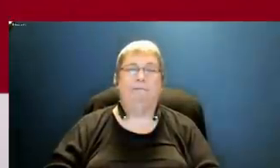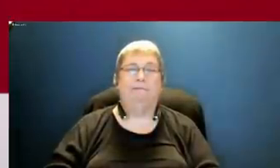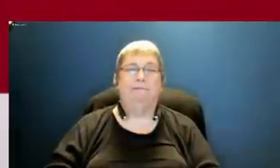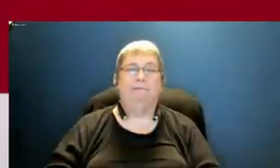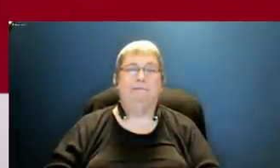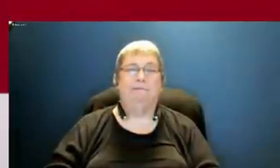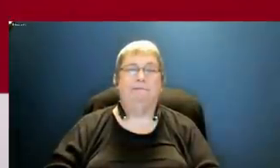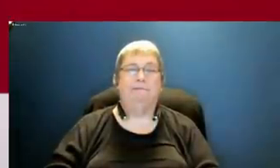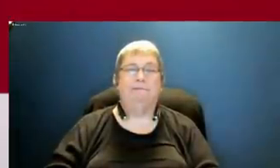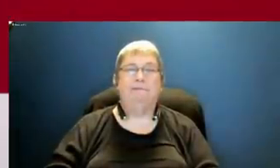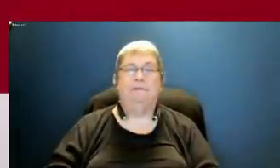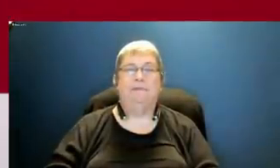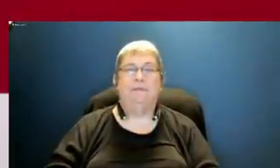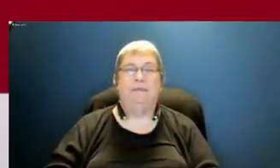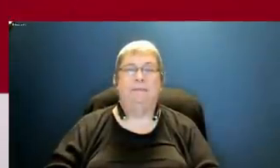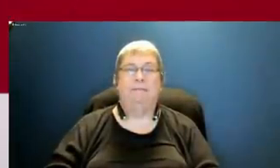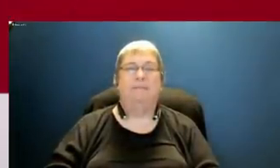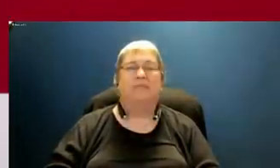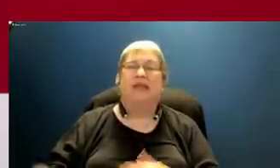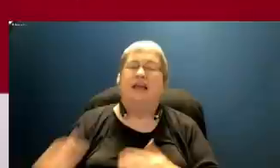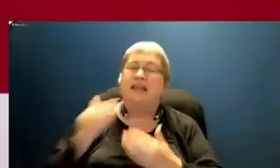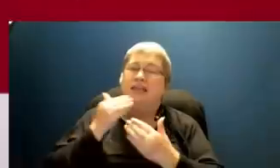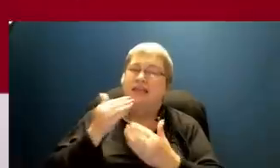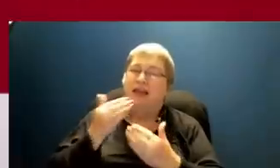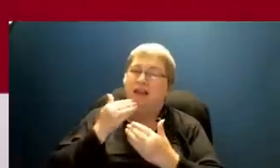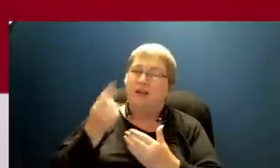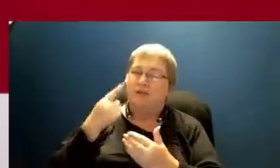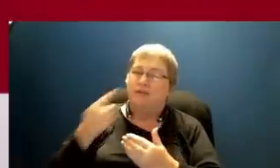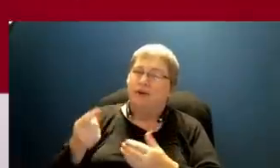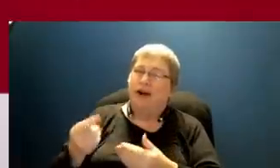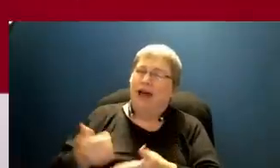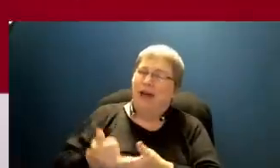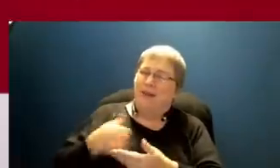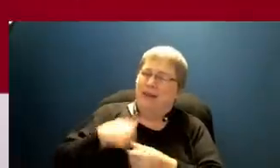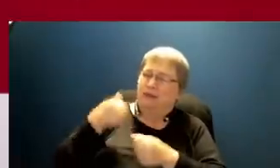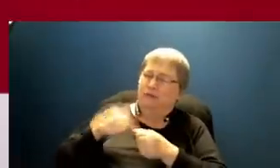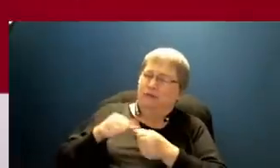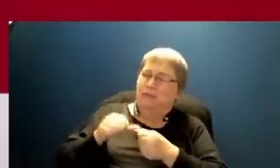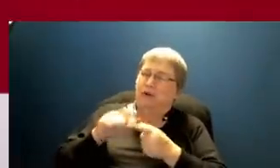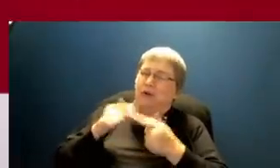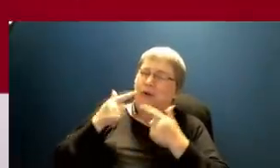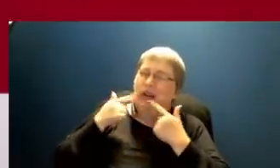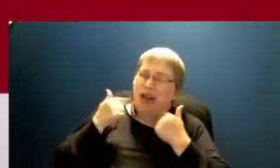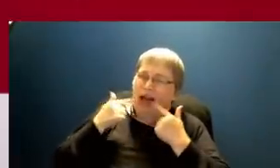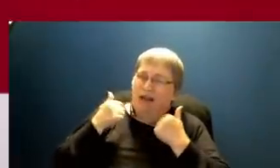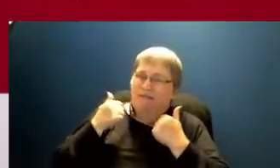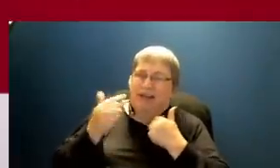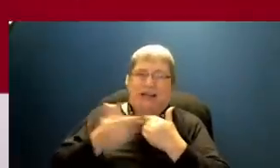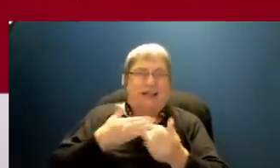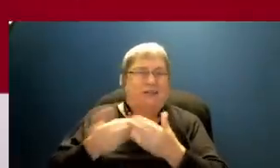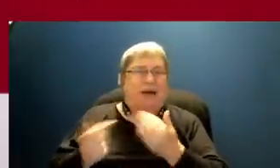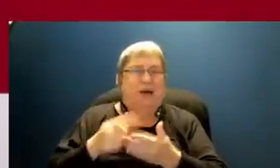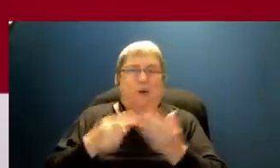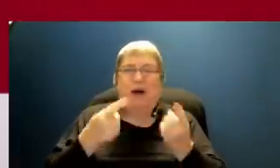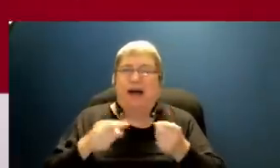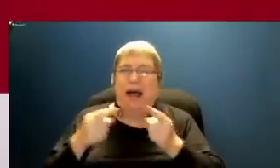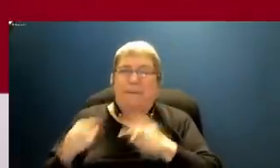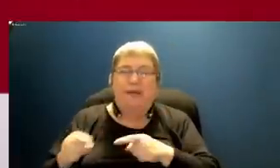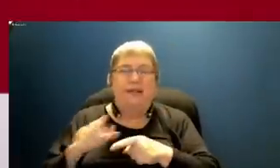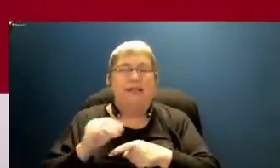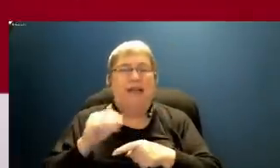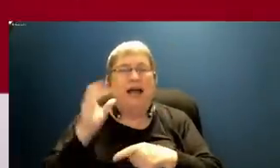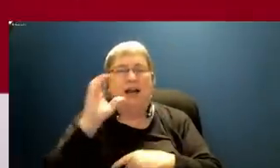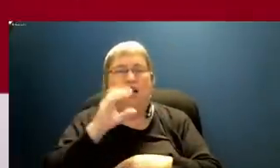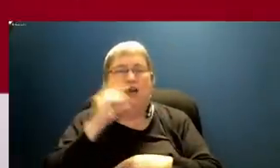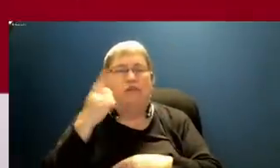Thank you, Redmond, for reminding us to laugh no matter what life hands us, to look for the opportunities in every challenge, and